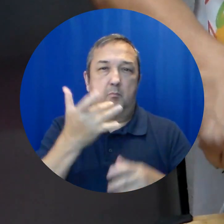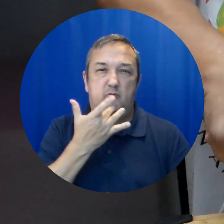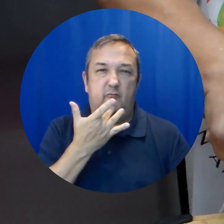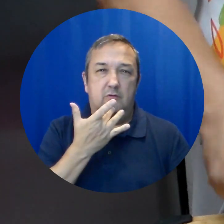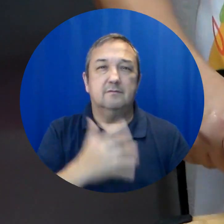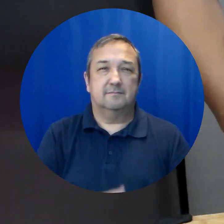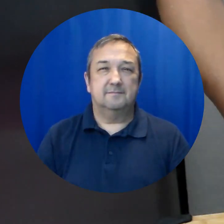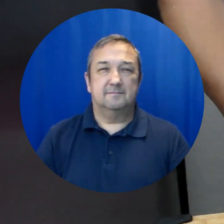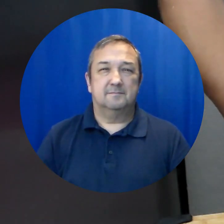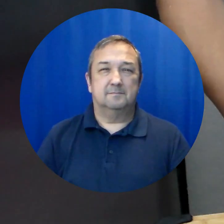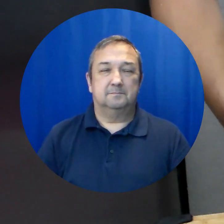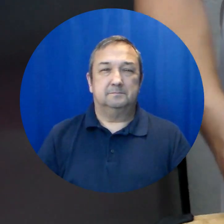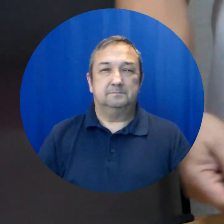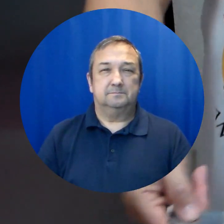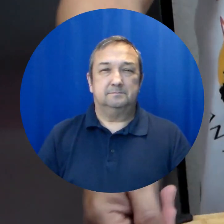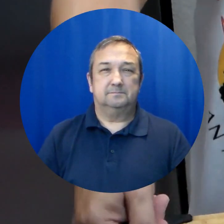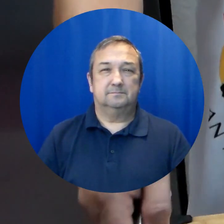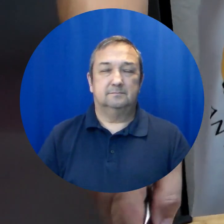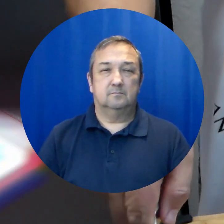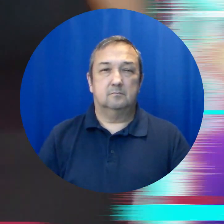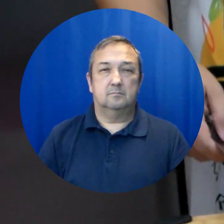here. We want big chunks in there.